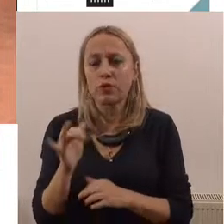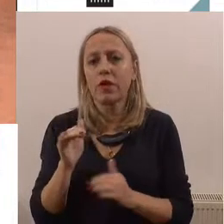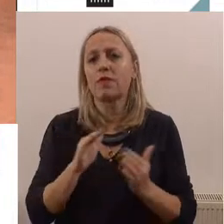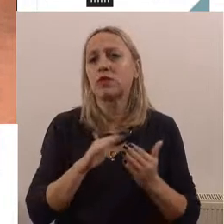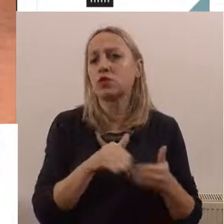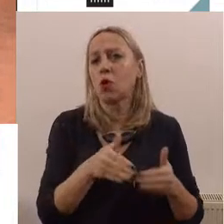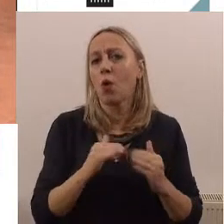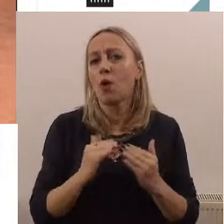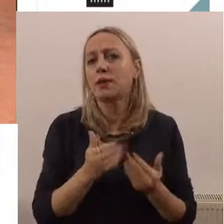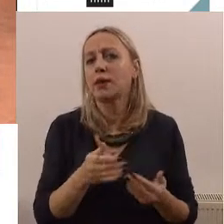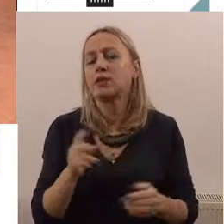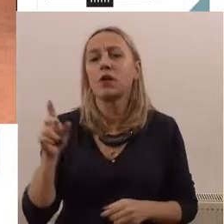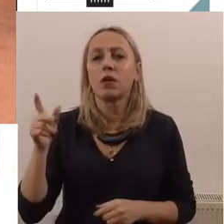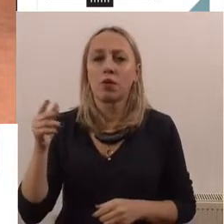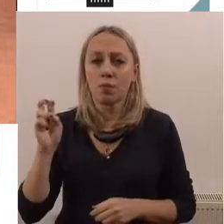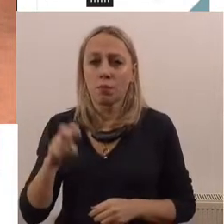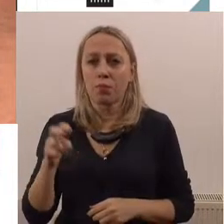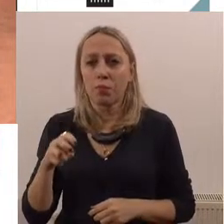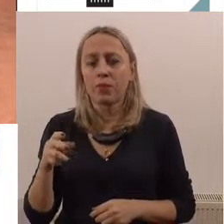We also run trainings